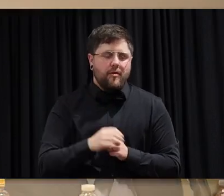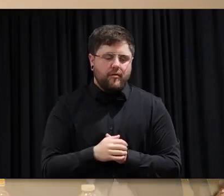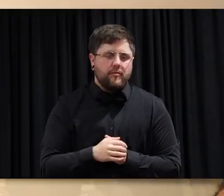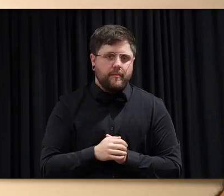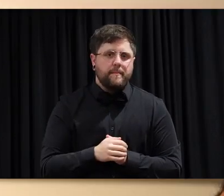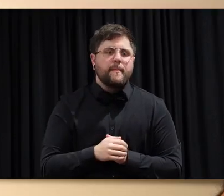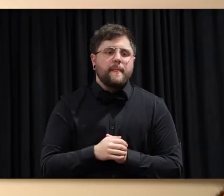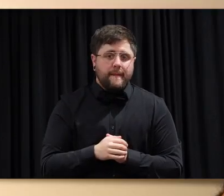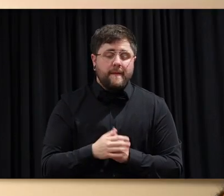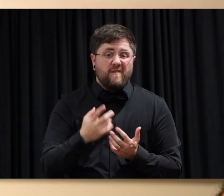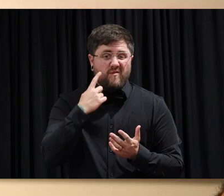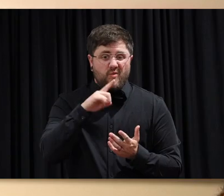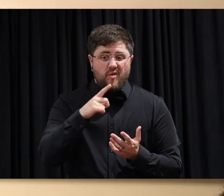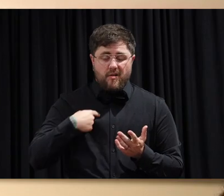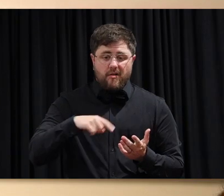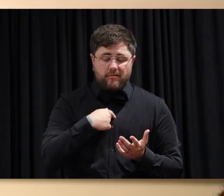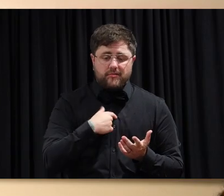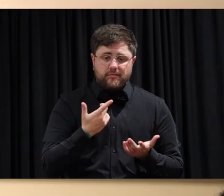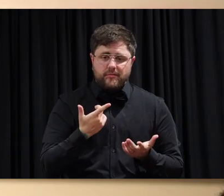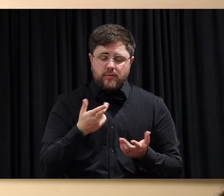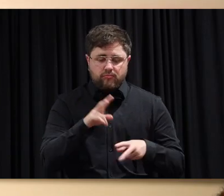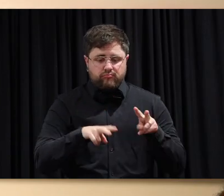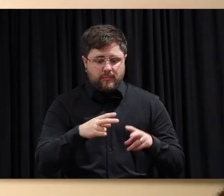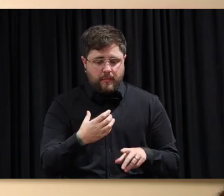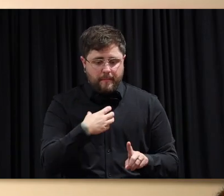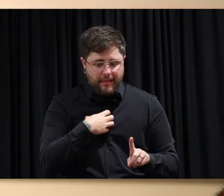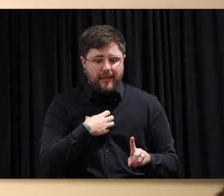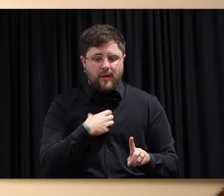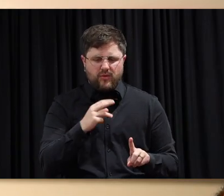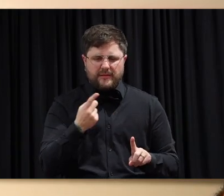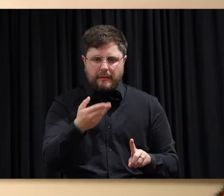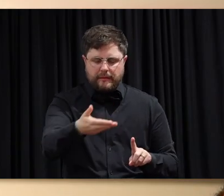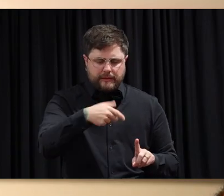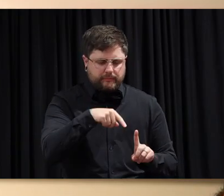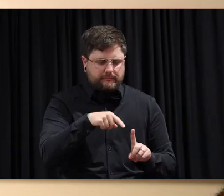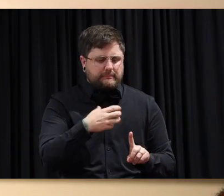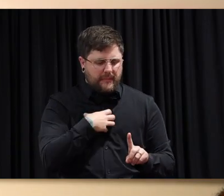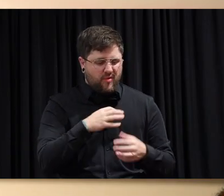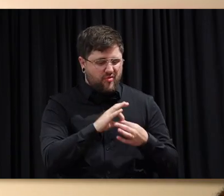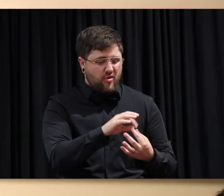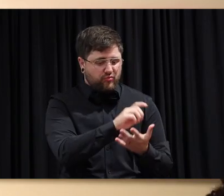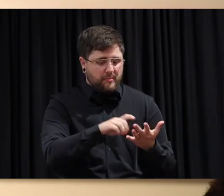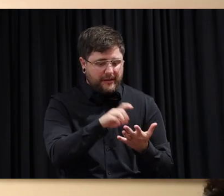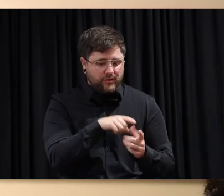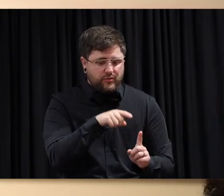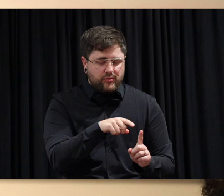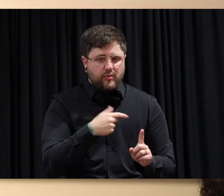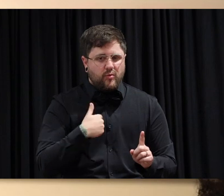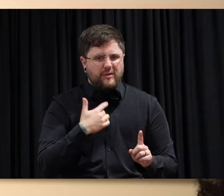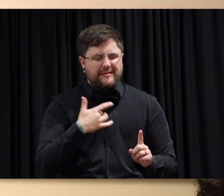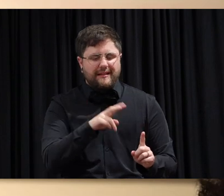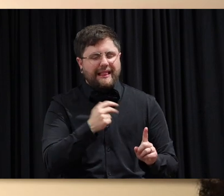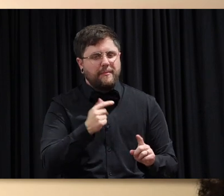so, you know, for us, when we think about a complaint or an escalation coming in that may be discrimination focused, we treat